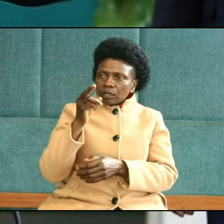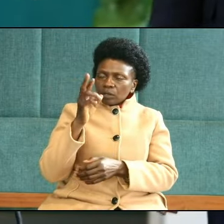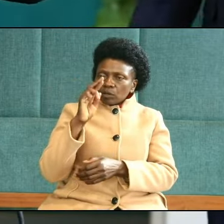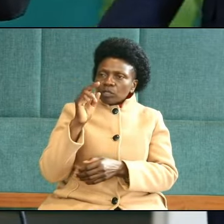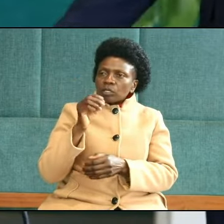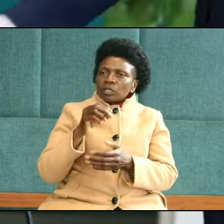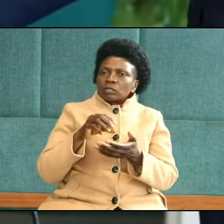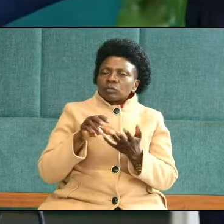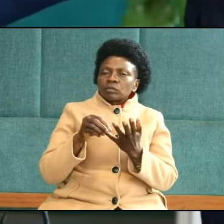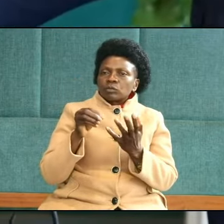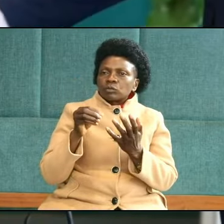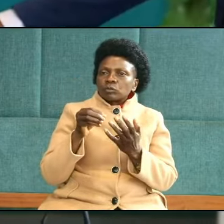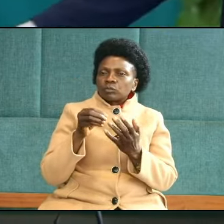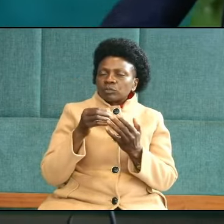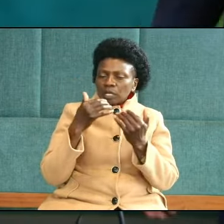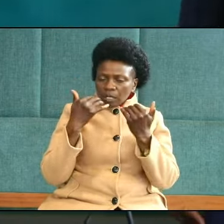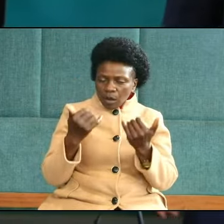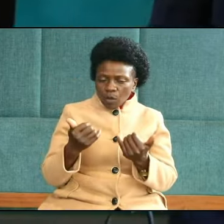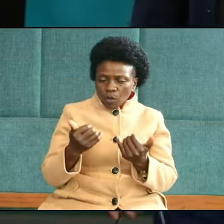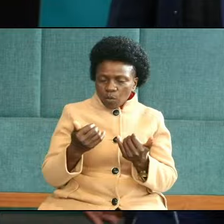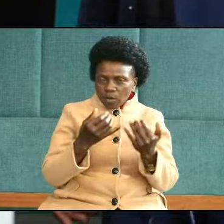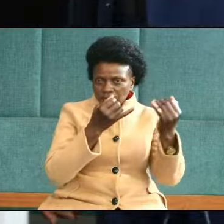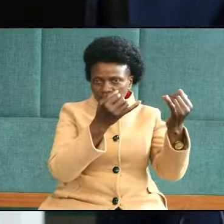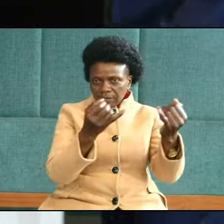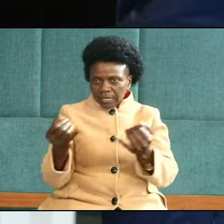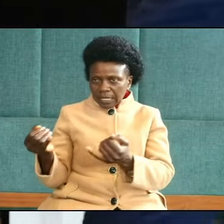we're going to invite you to stand and sing number